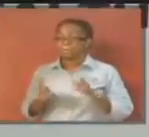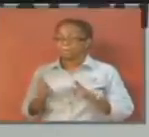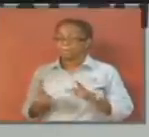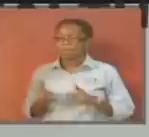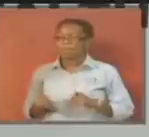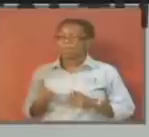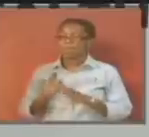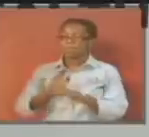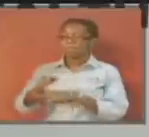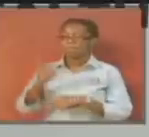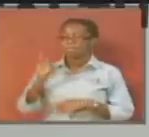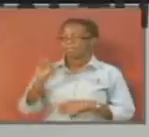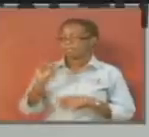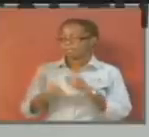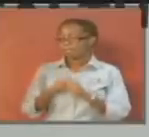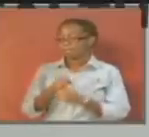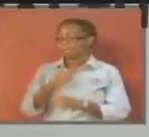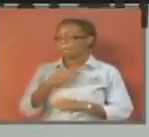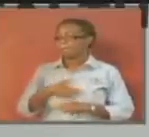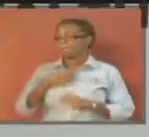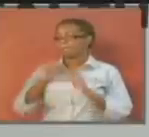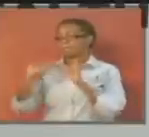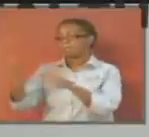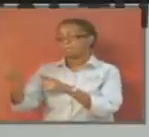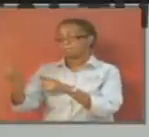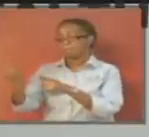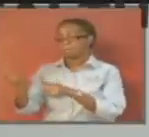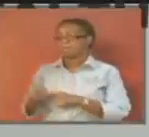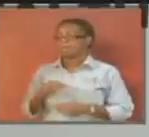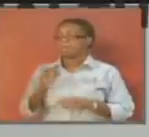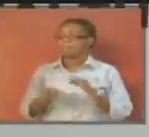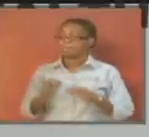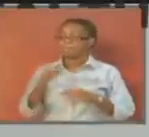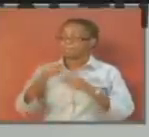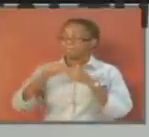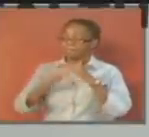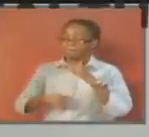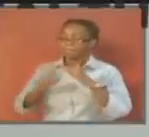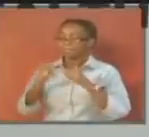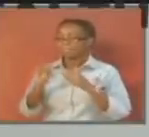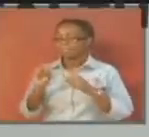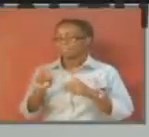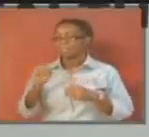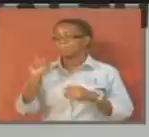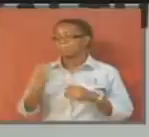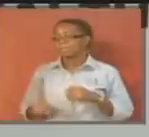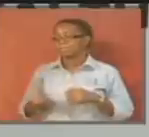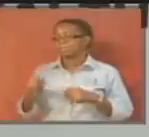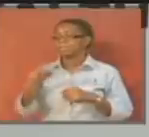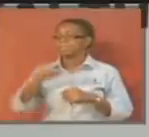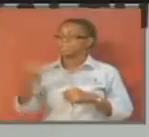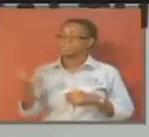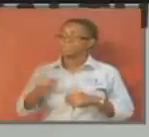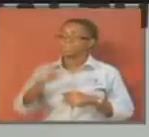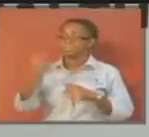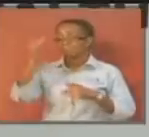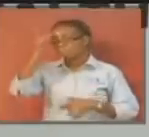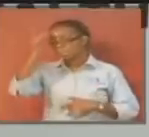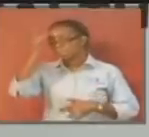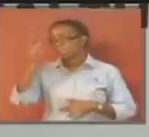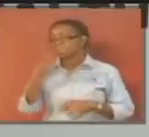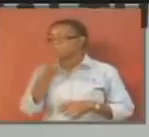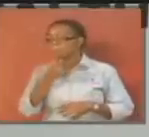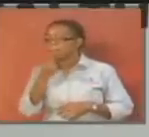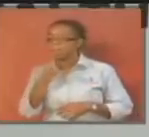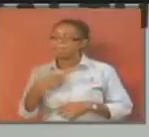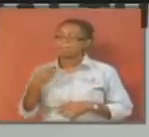to clarify, the walk-in arrangements are for persons 60 years and over, and those under 60 with an